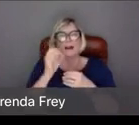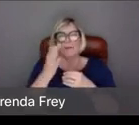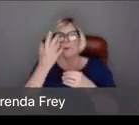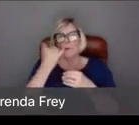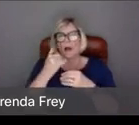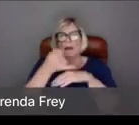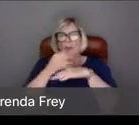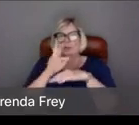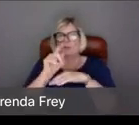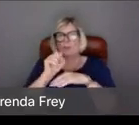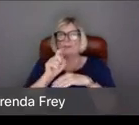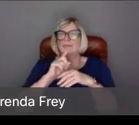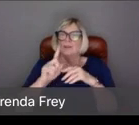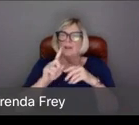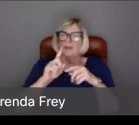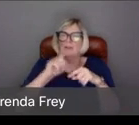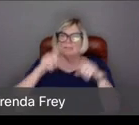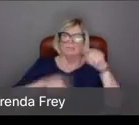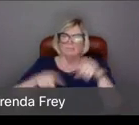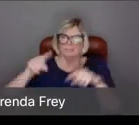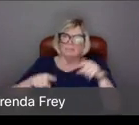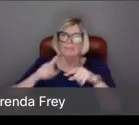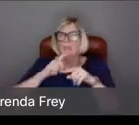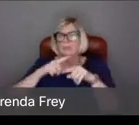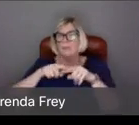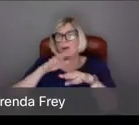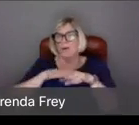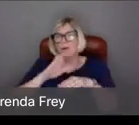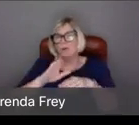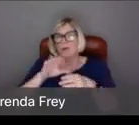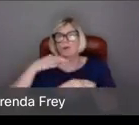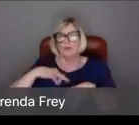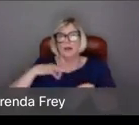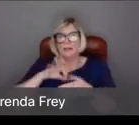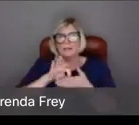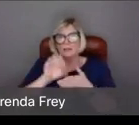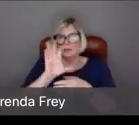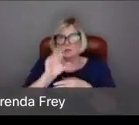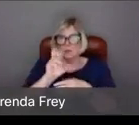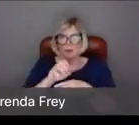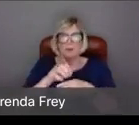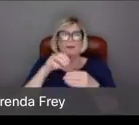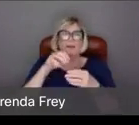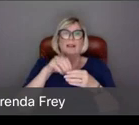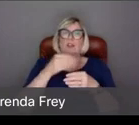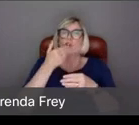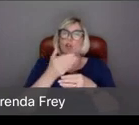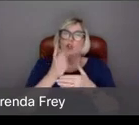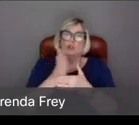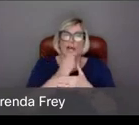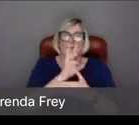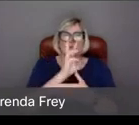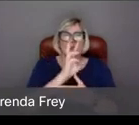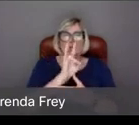rates fluctuate so much depending on your credit score. So in the good range from 670 to